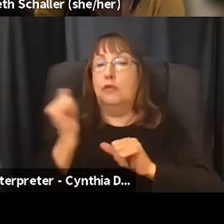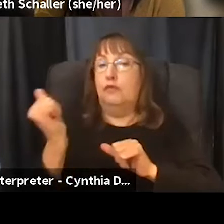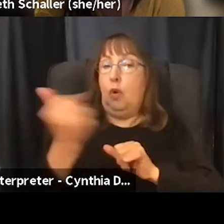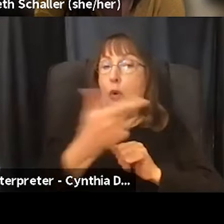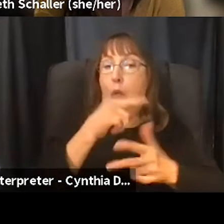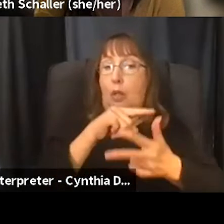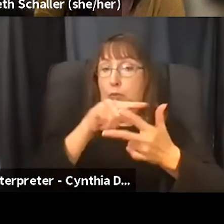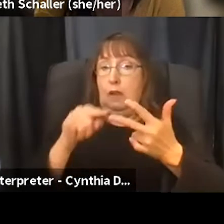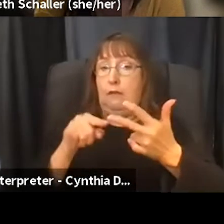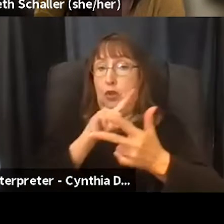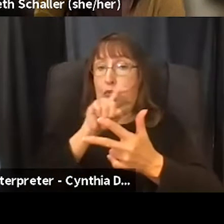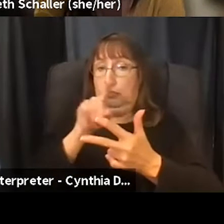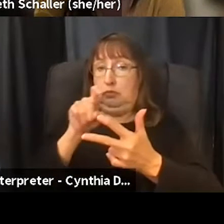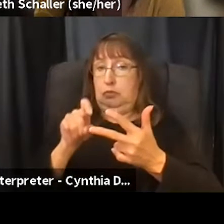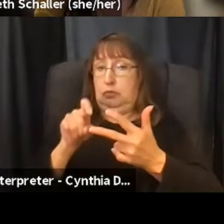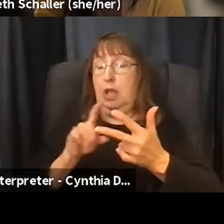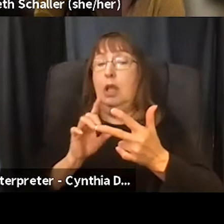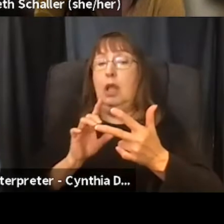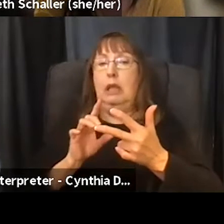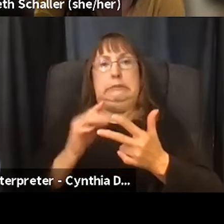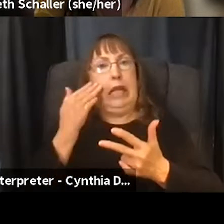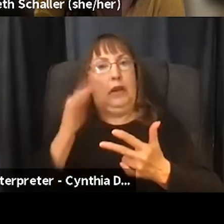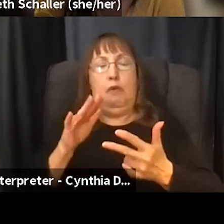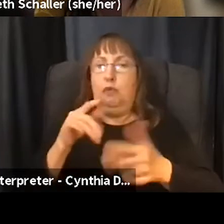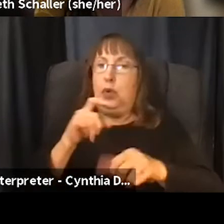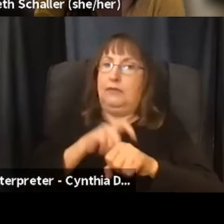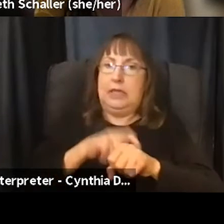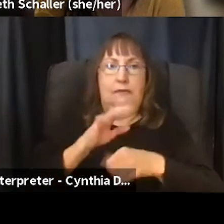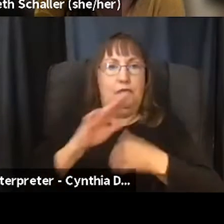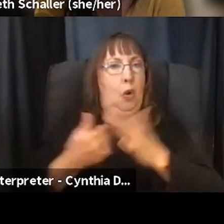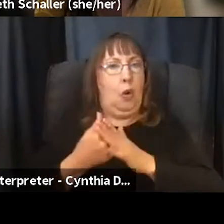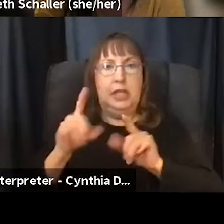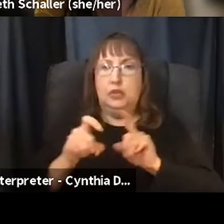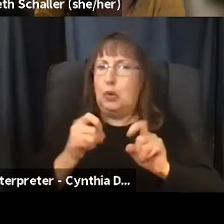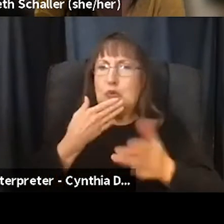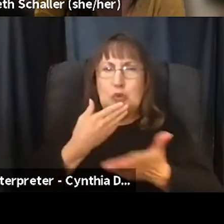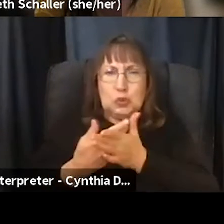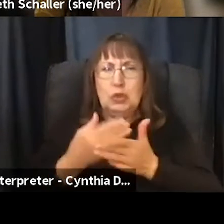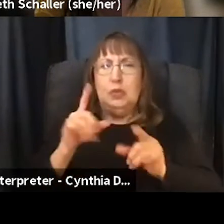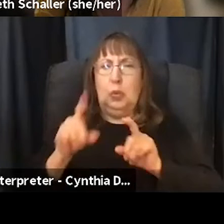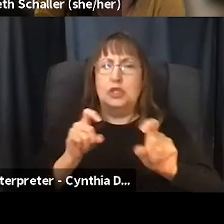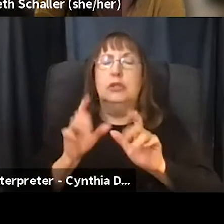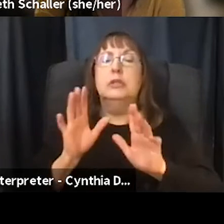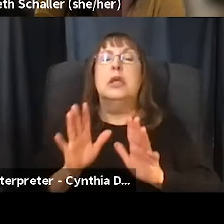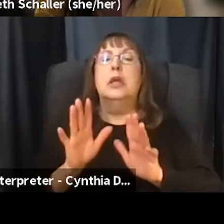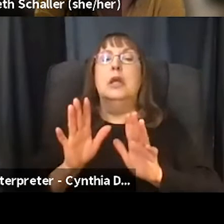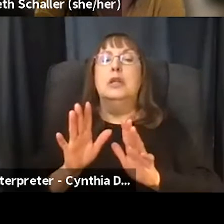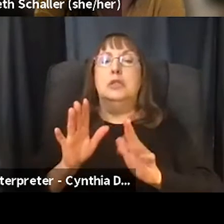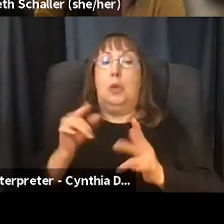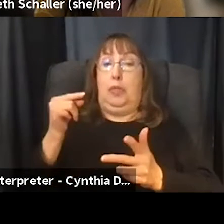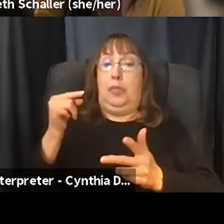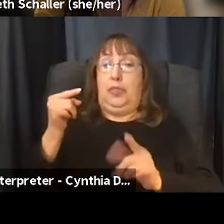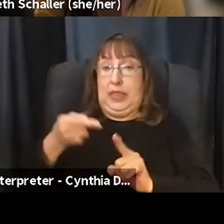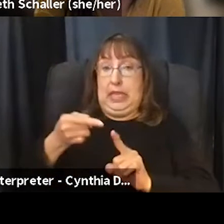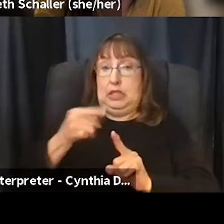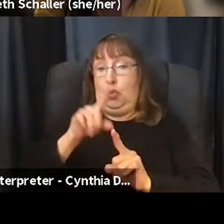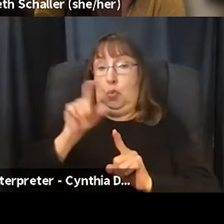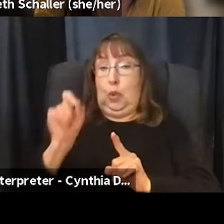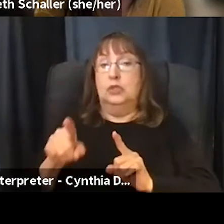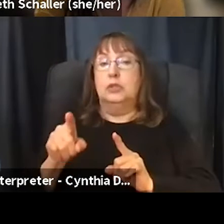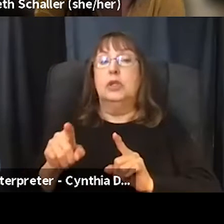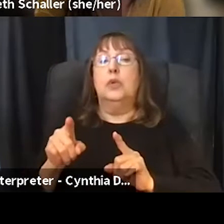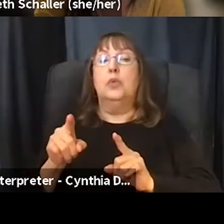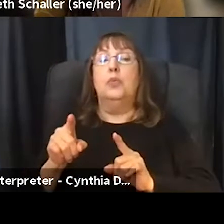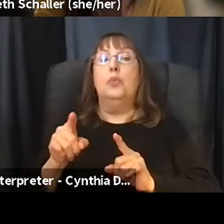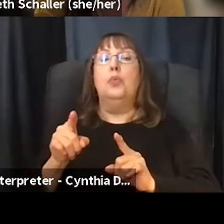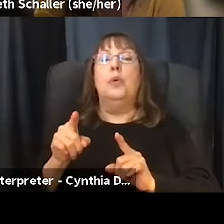read. I don't know if we're going to have time to get to all the questions. They're really good ones coming in. So this question is, when serving on a